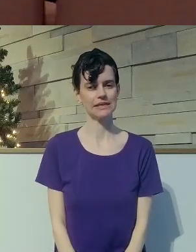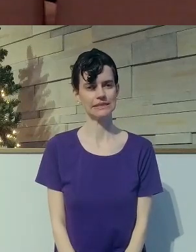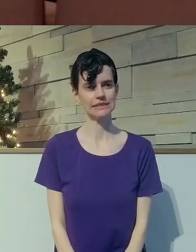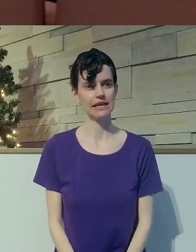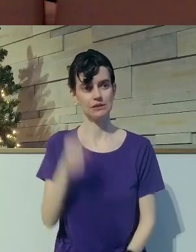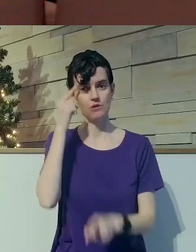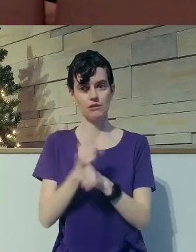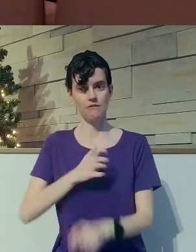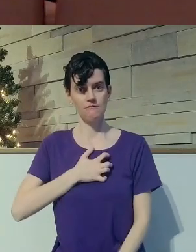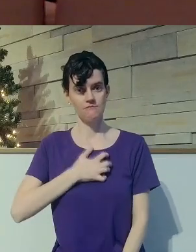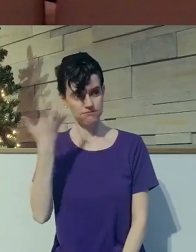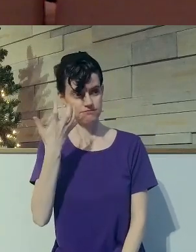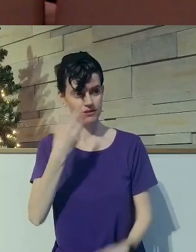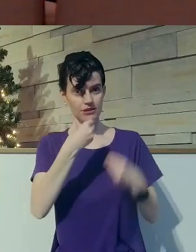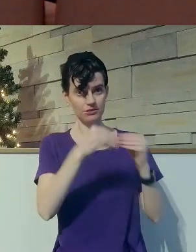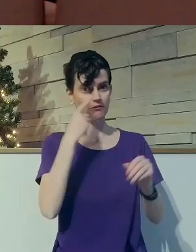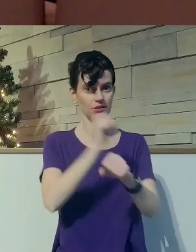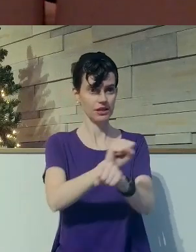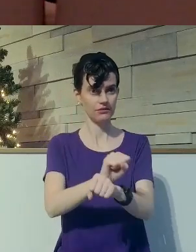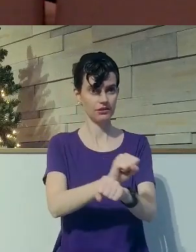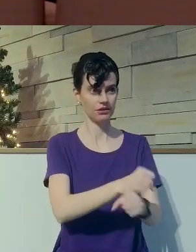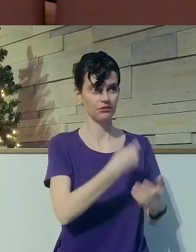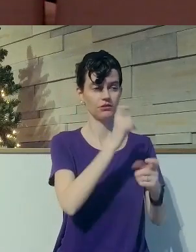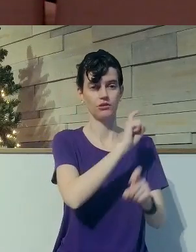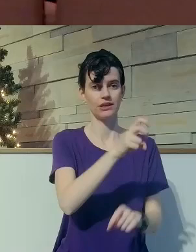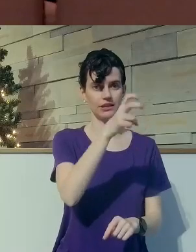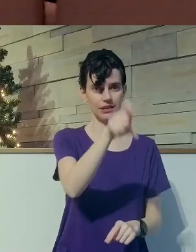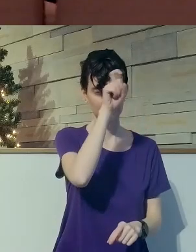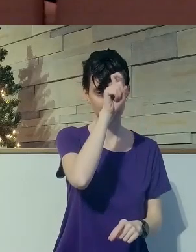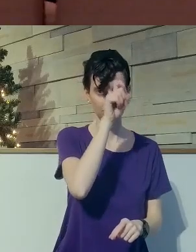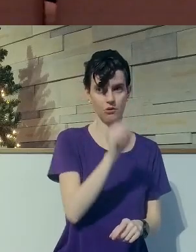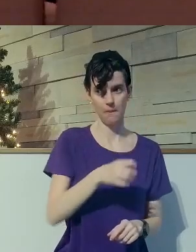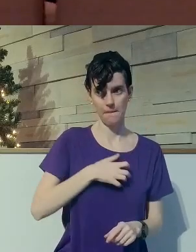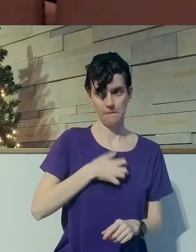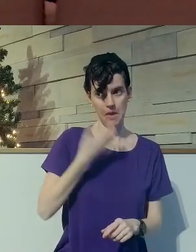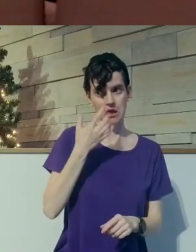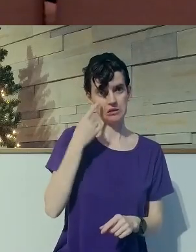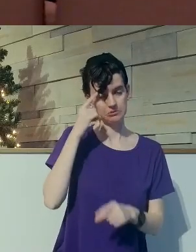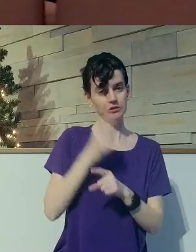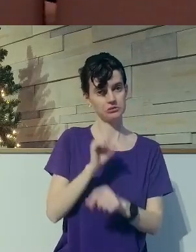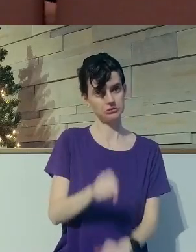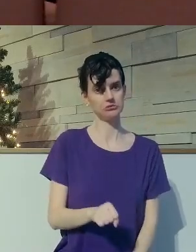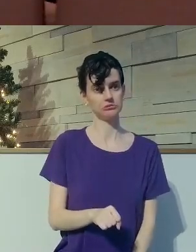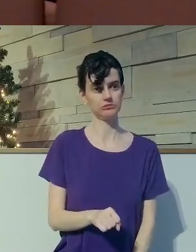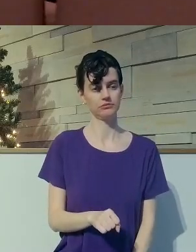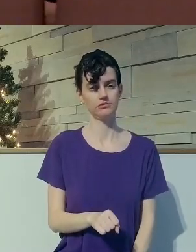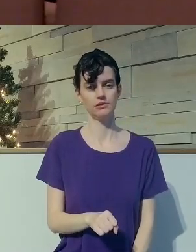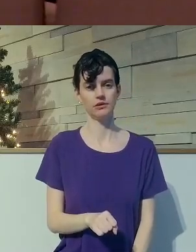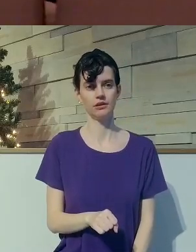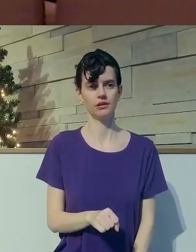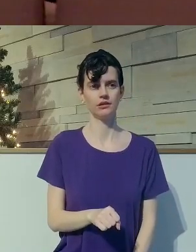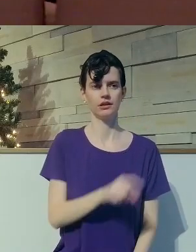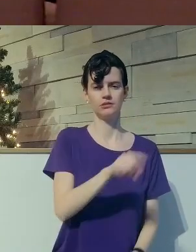And his brothers were mad. They sold him into slavery, didn't they? He winds up in Egypt. So he's mad at his brothers. Could be. And he winds